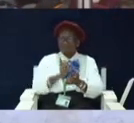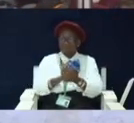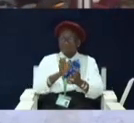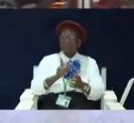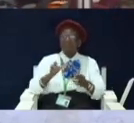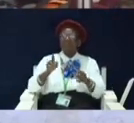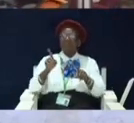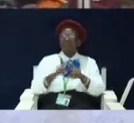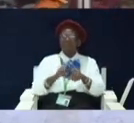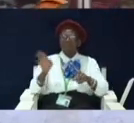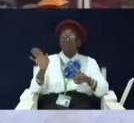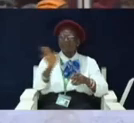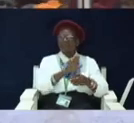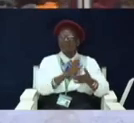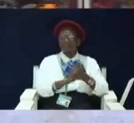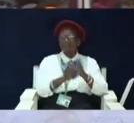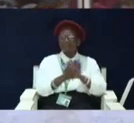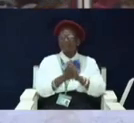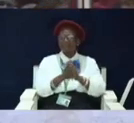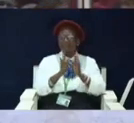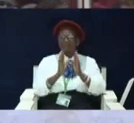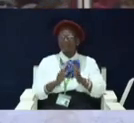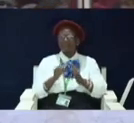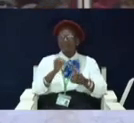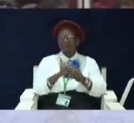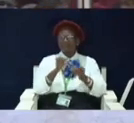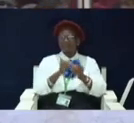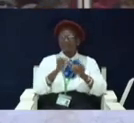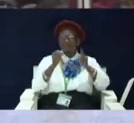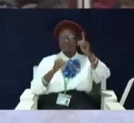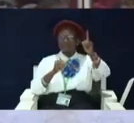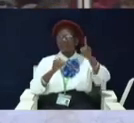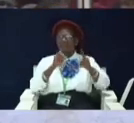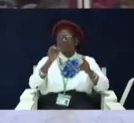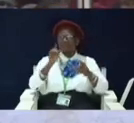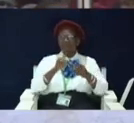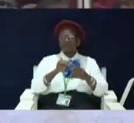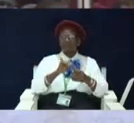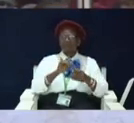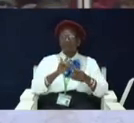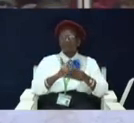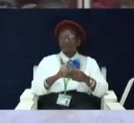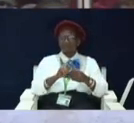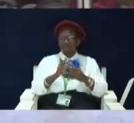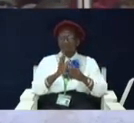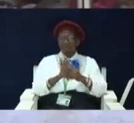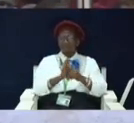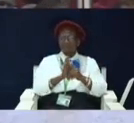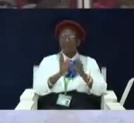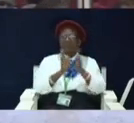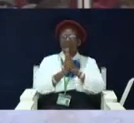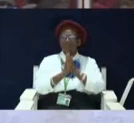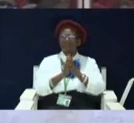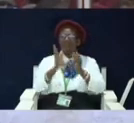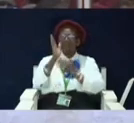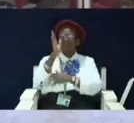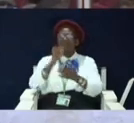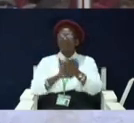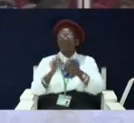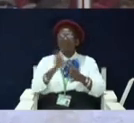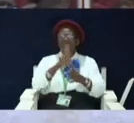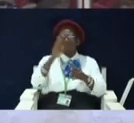So your prayer number one is to praise God that you are here. Akoko wa ni Olorun pe o be ni. Number